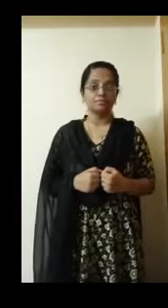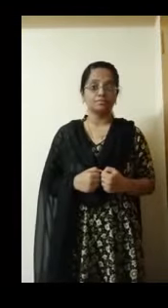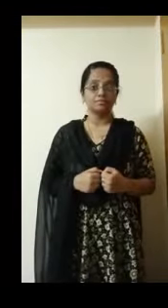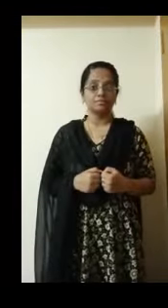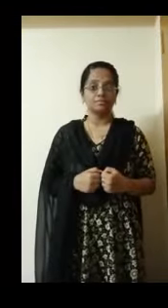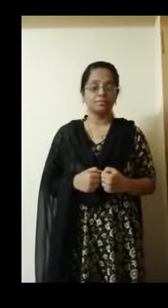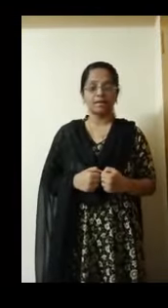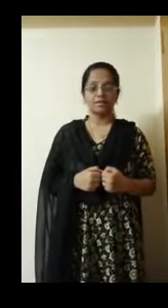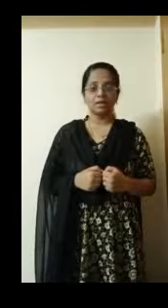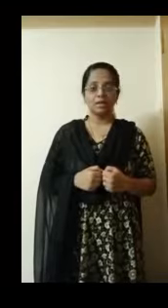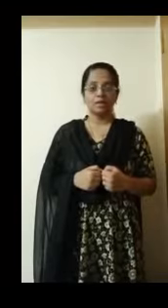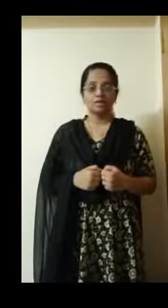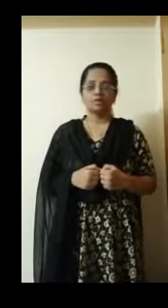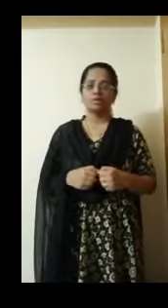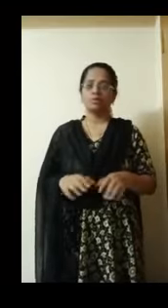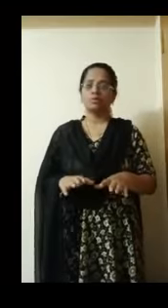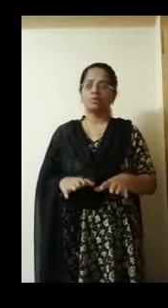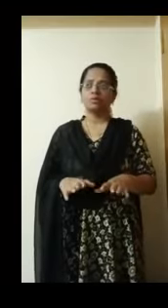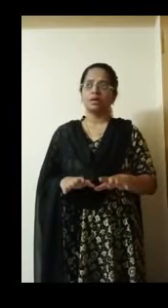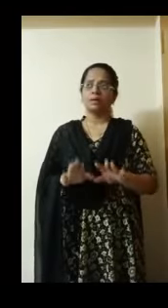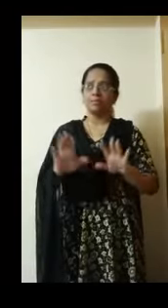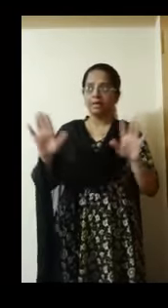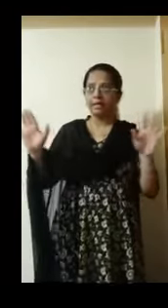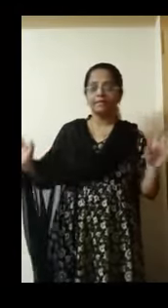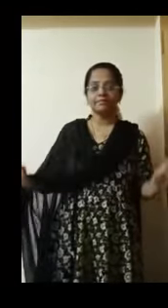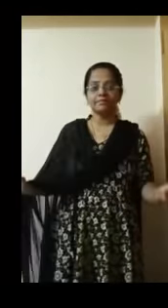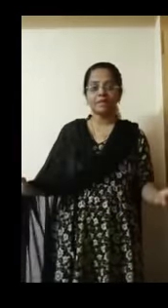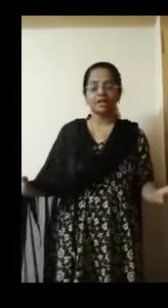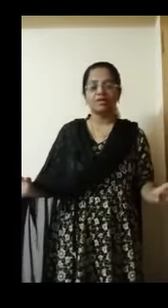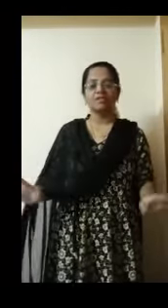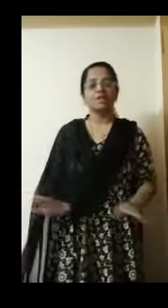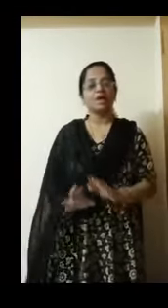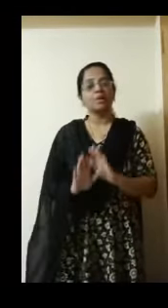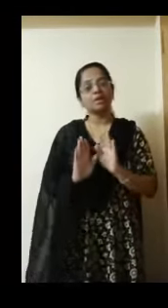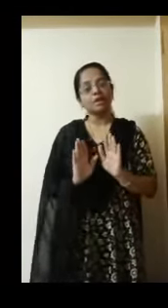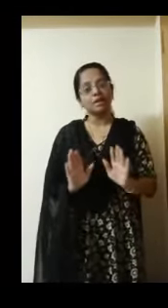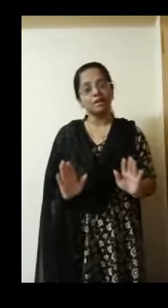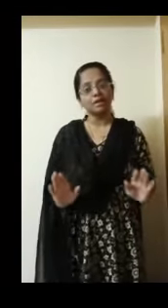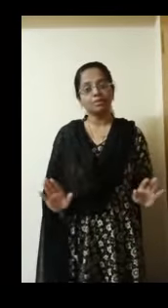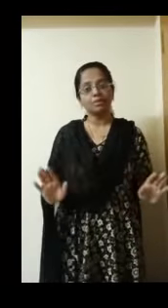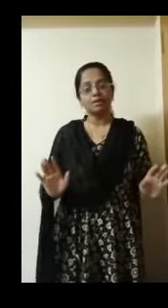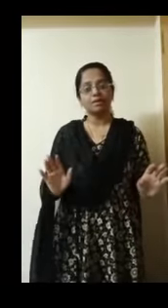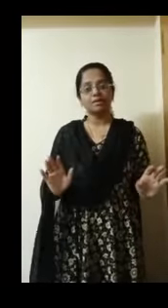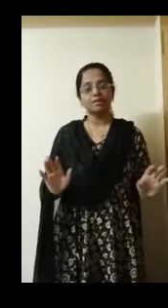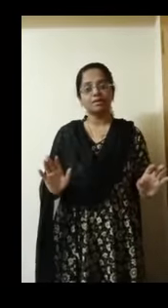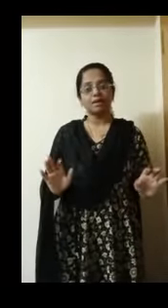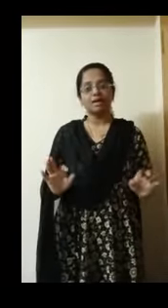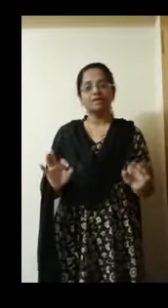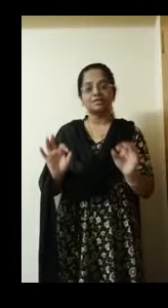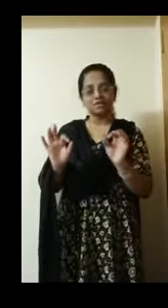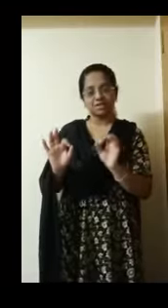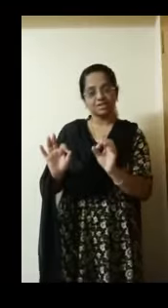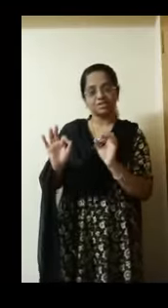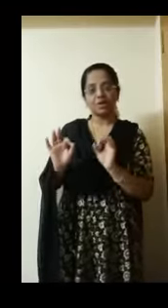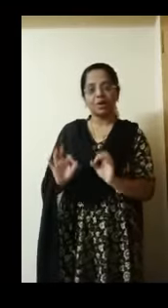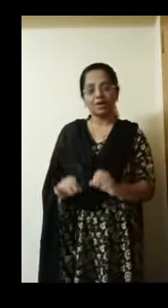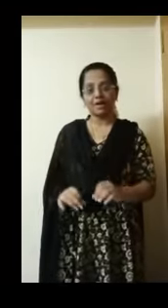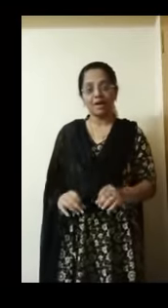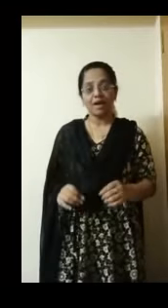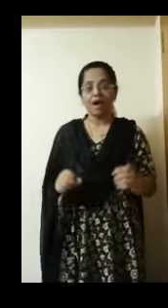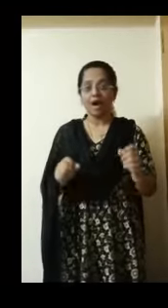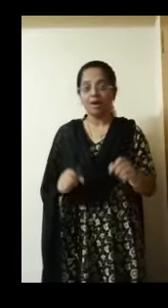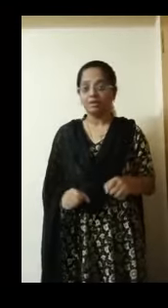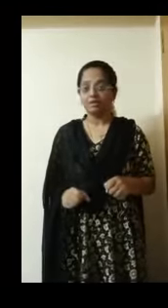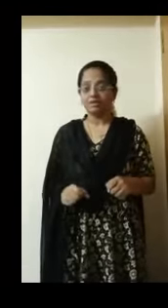home, right? So, a building without any human being, it is just called